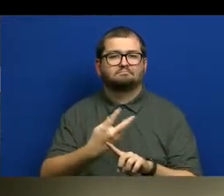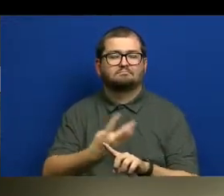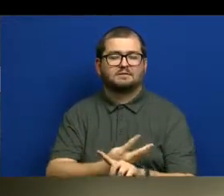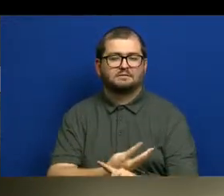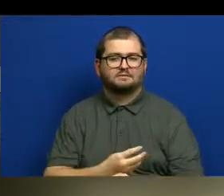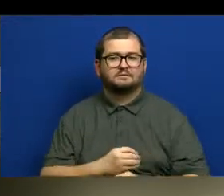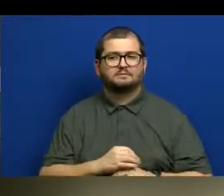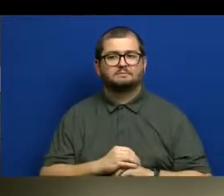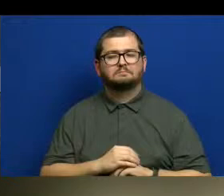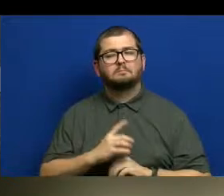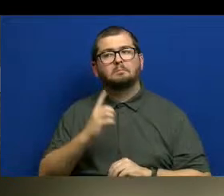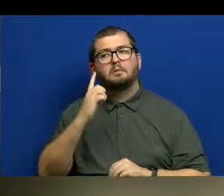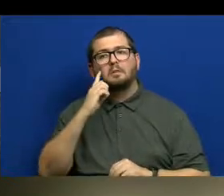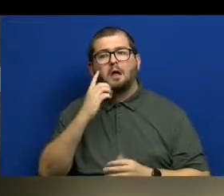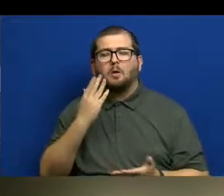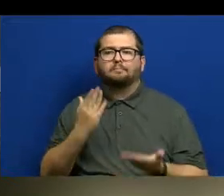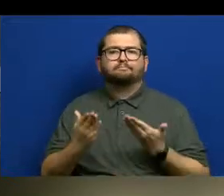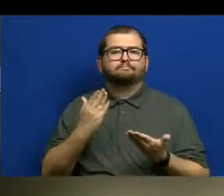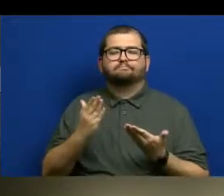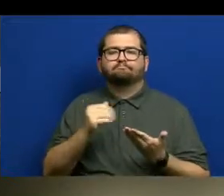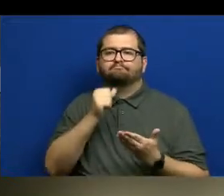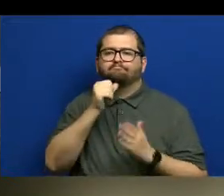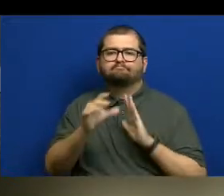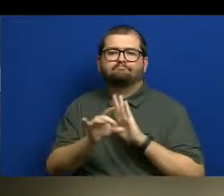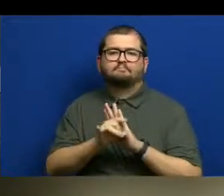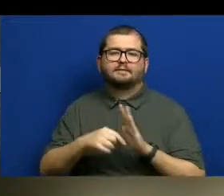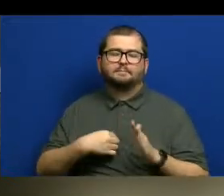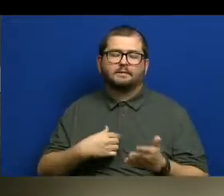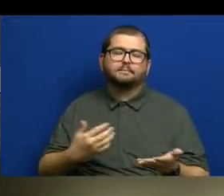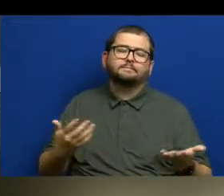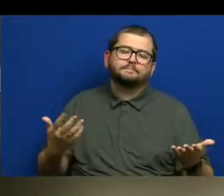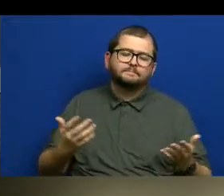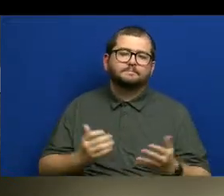I thought perhaps I wasn't chosen.